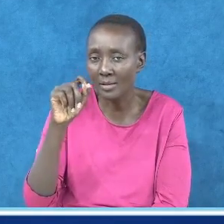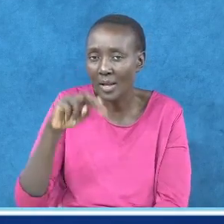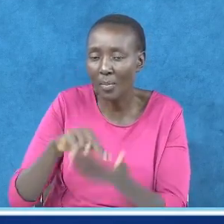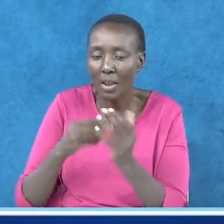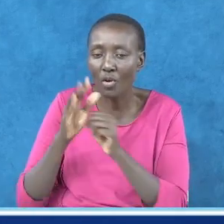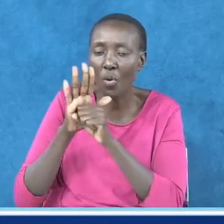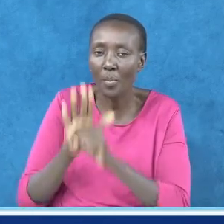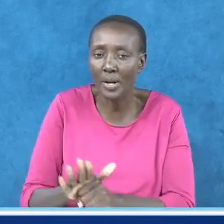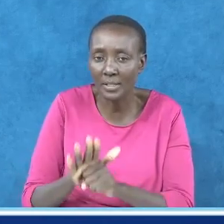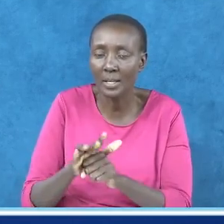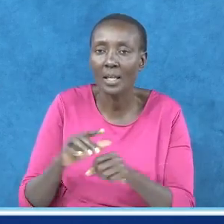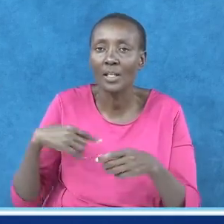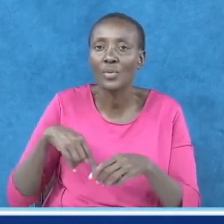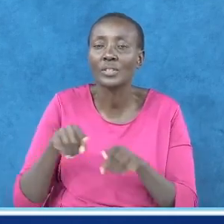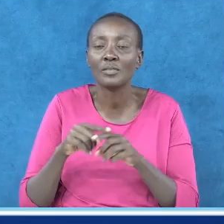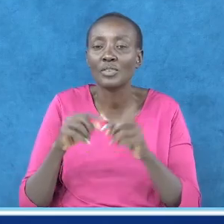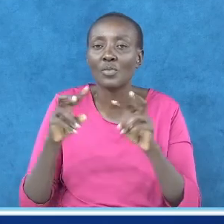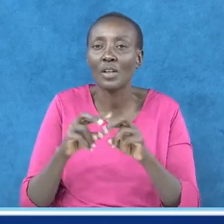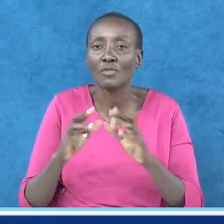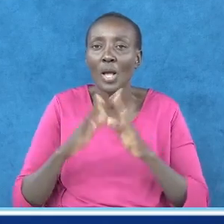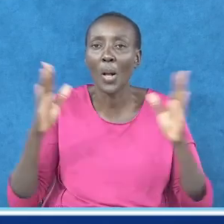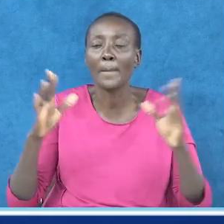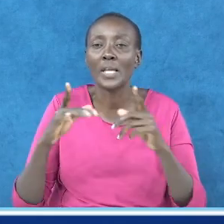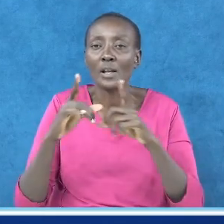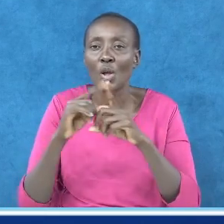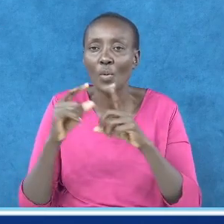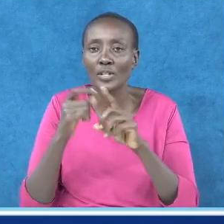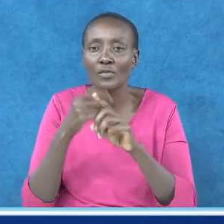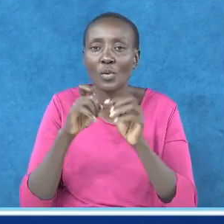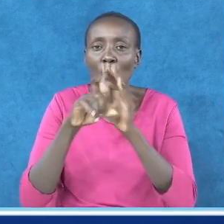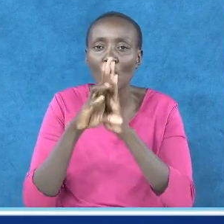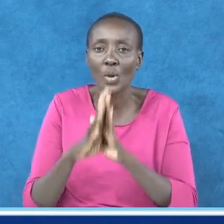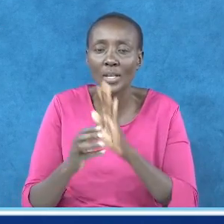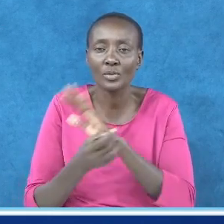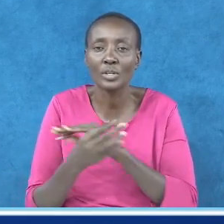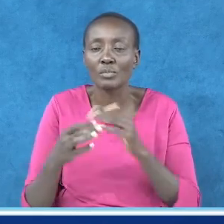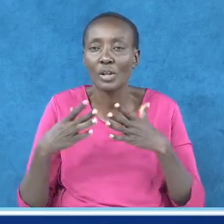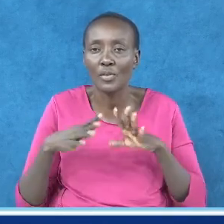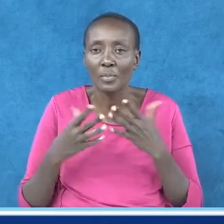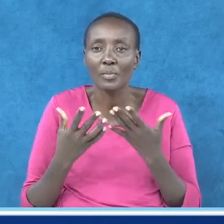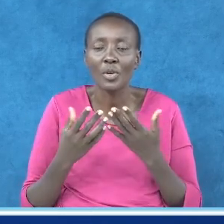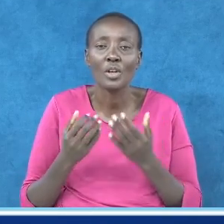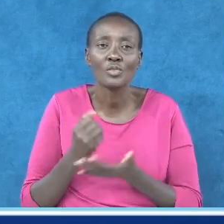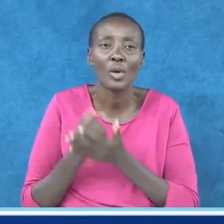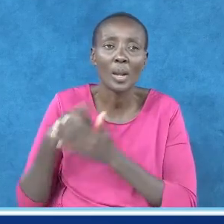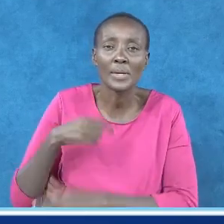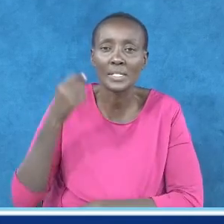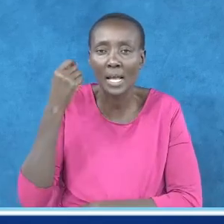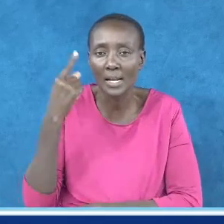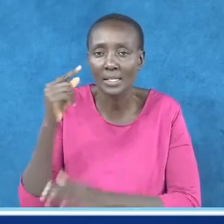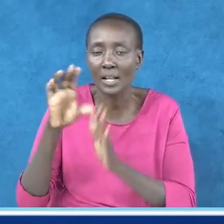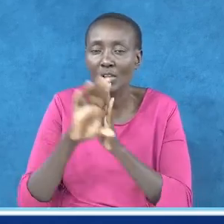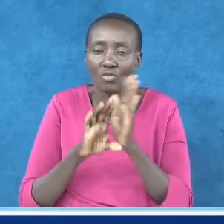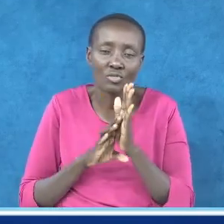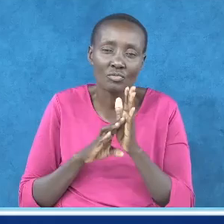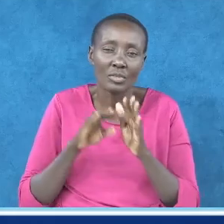be looking at different big words from the learned friends and just try to break it down for people so they can be able to understand the Constitution bit by